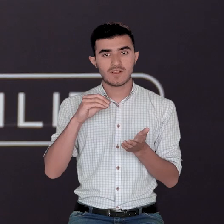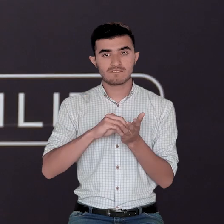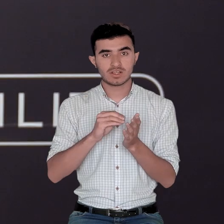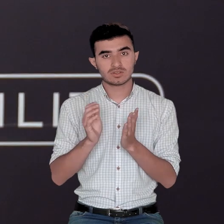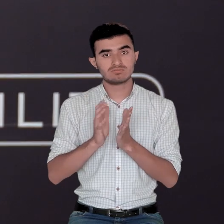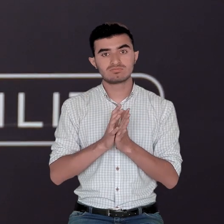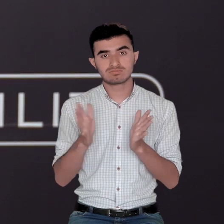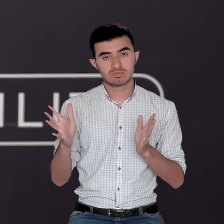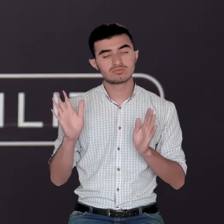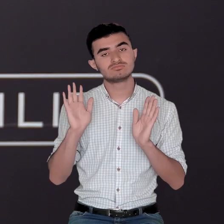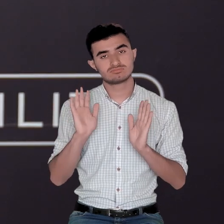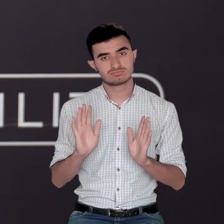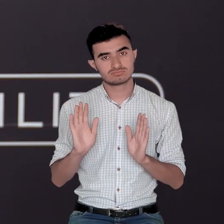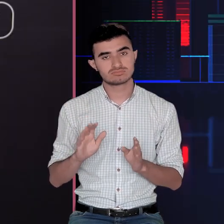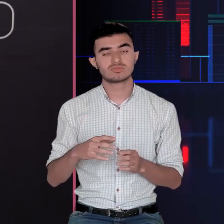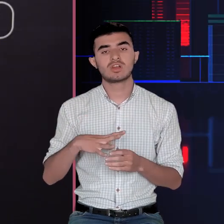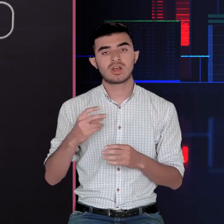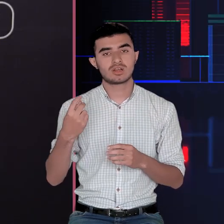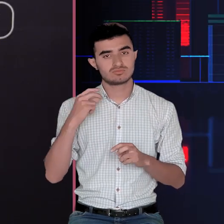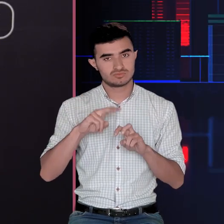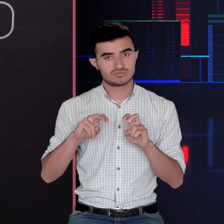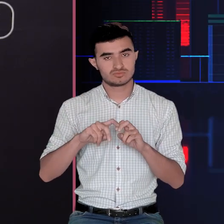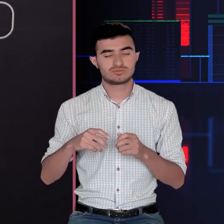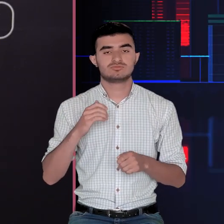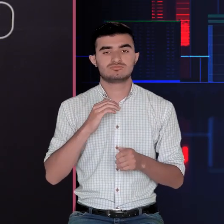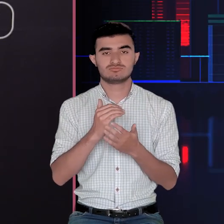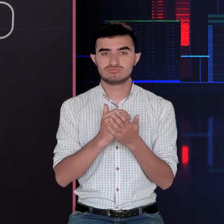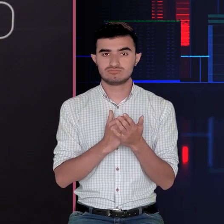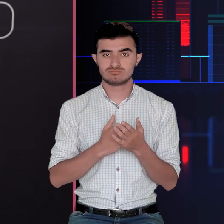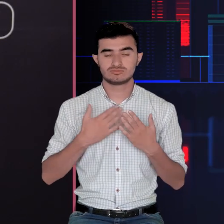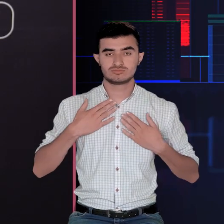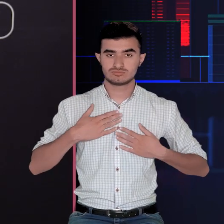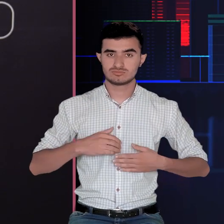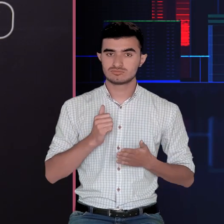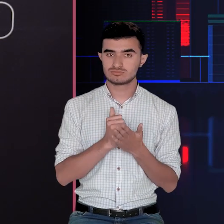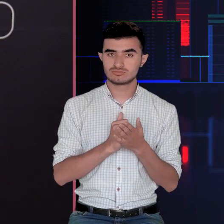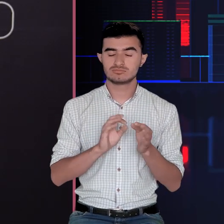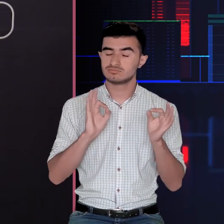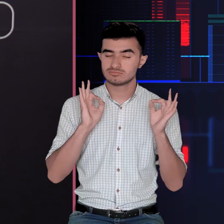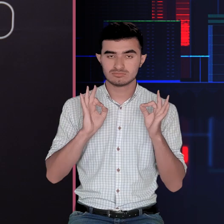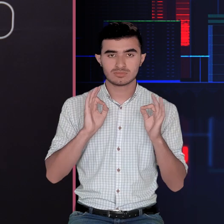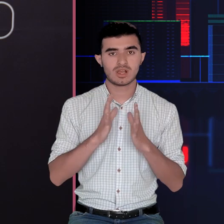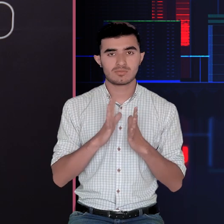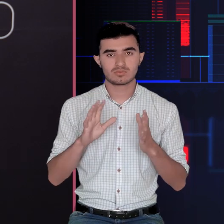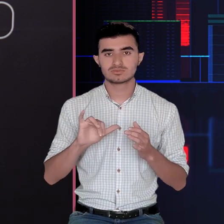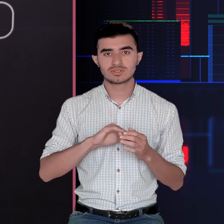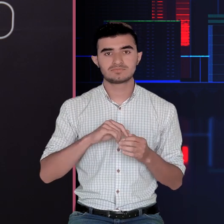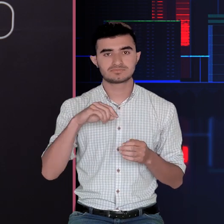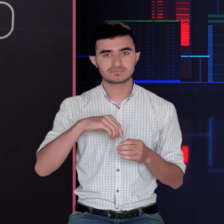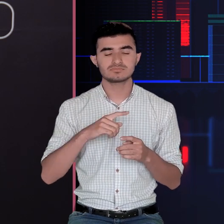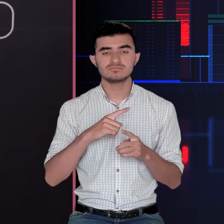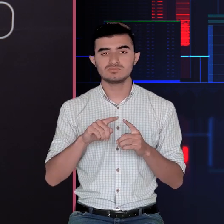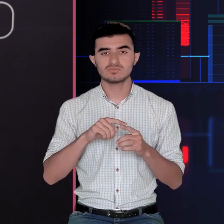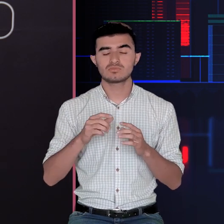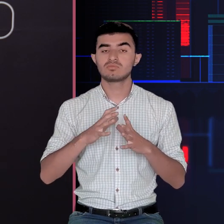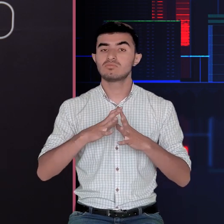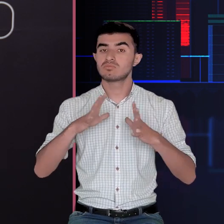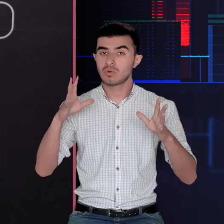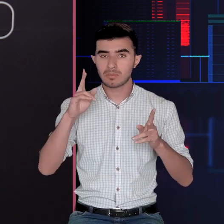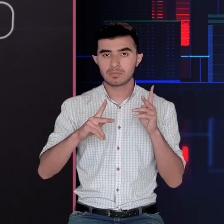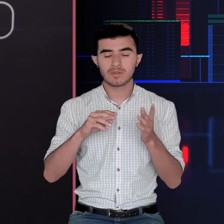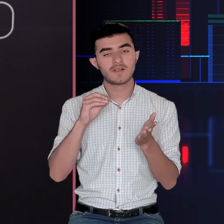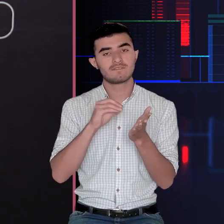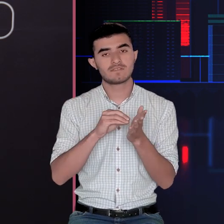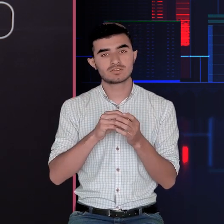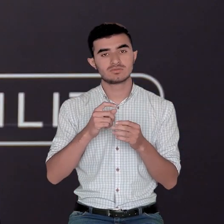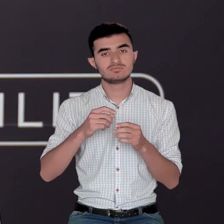largest base of how many issues that any therapy can work on. And this is one of those therapies that work on a larger base